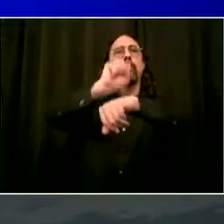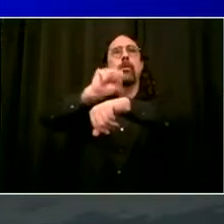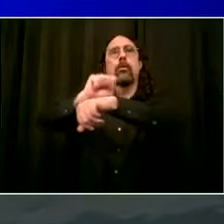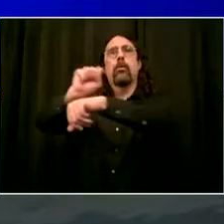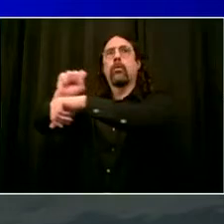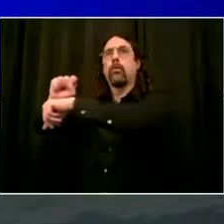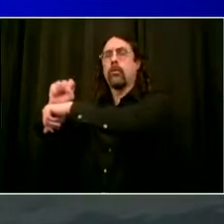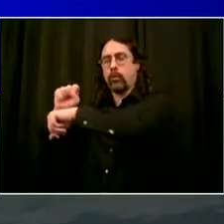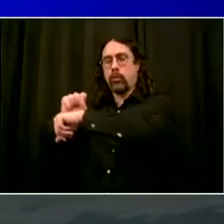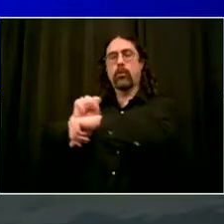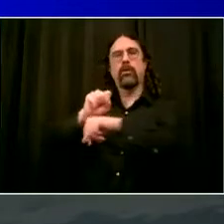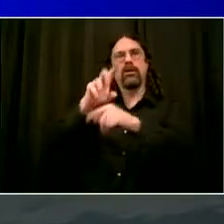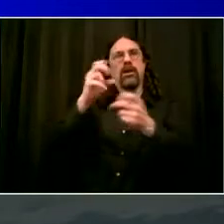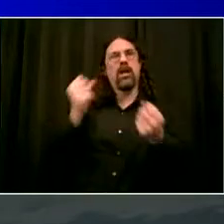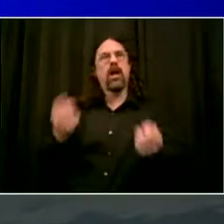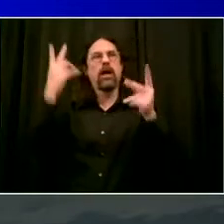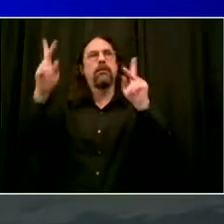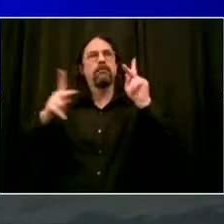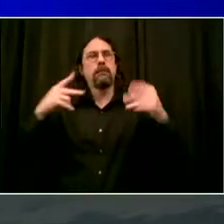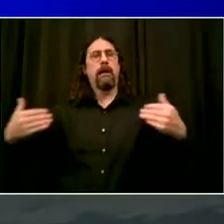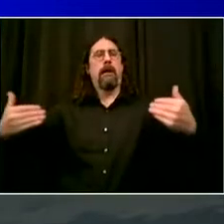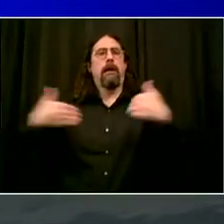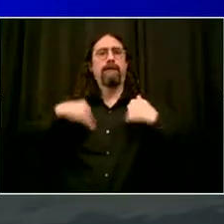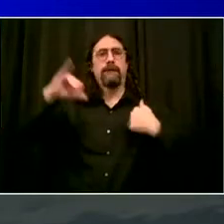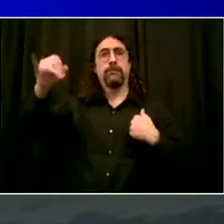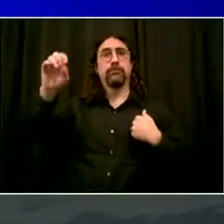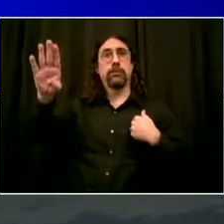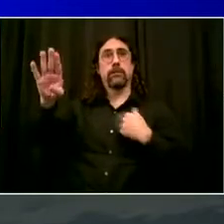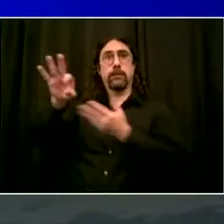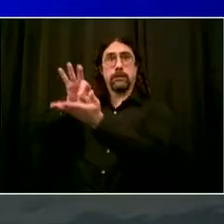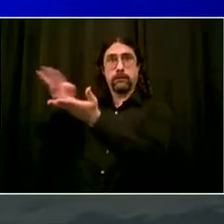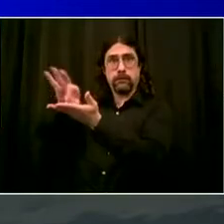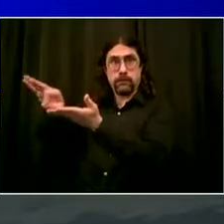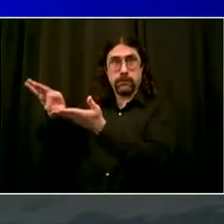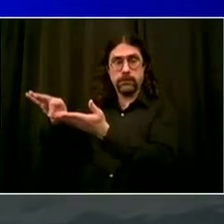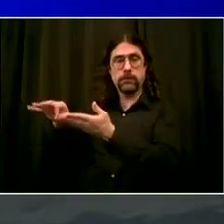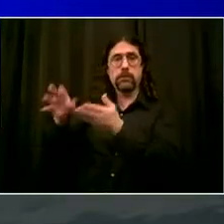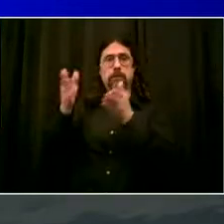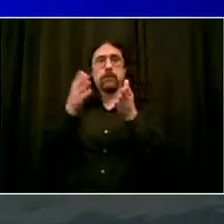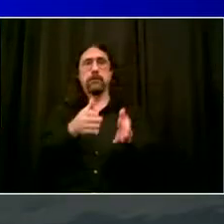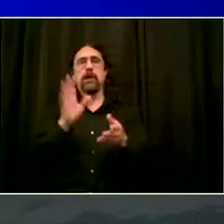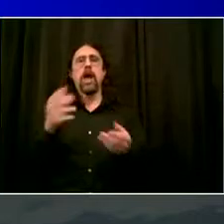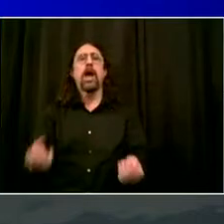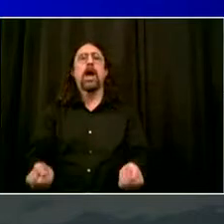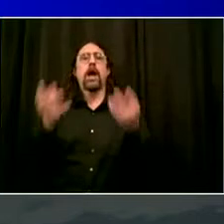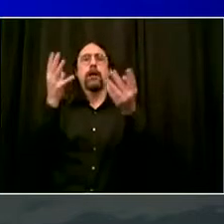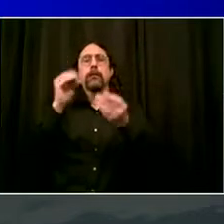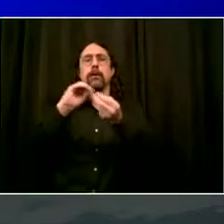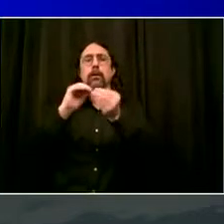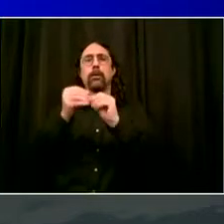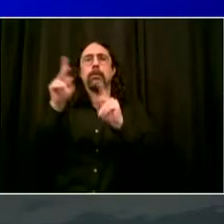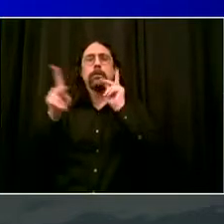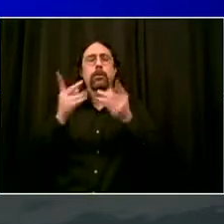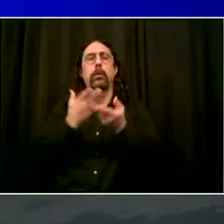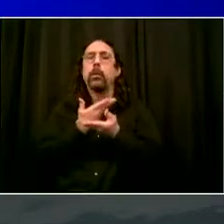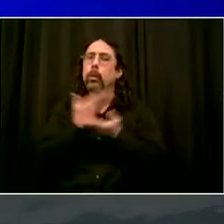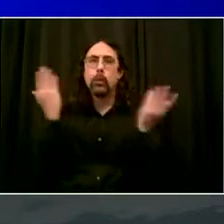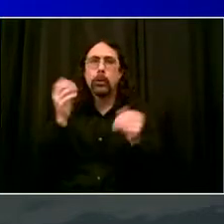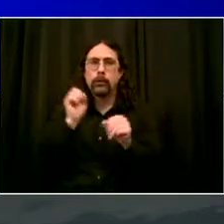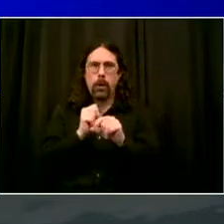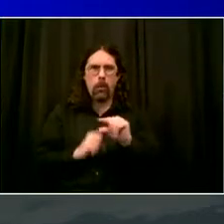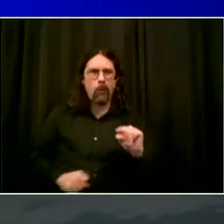that we had this extraordinary strength Along Comes the horror of covid